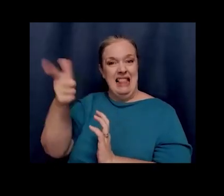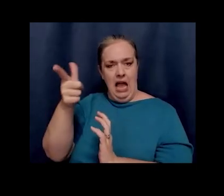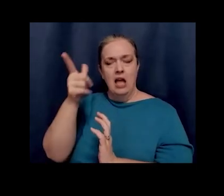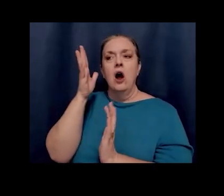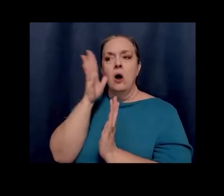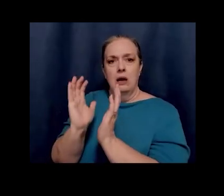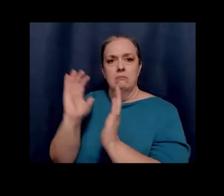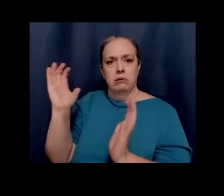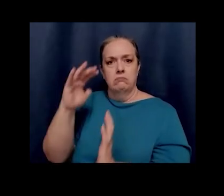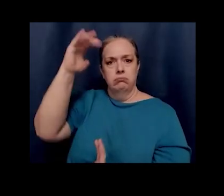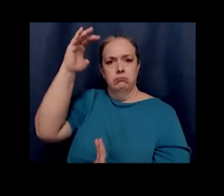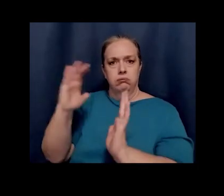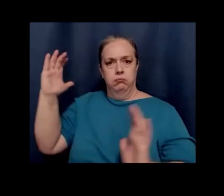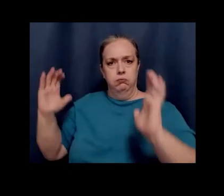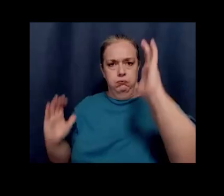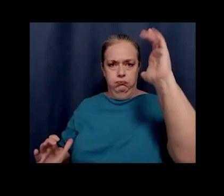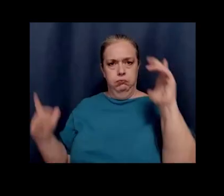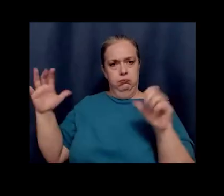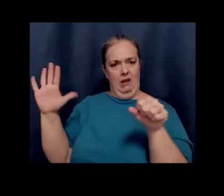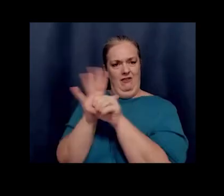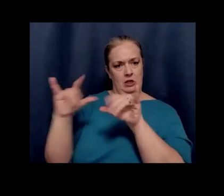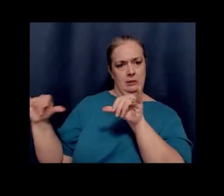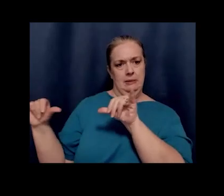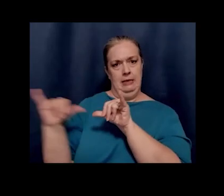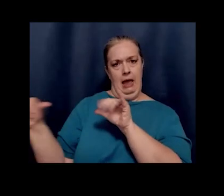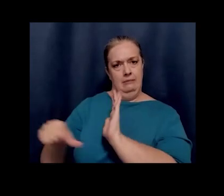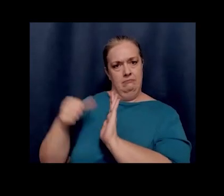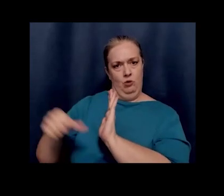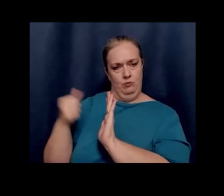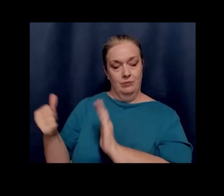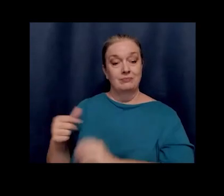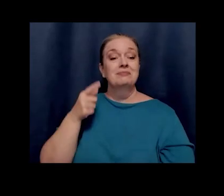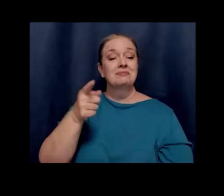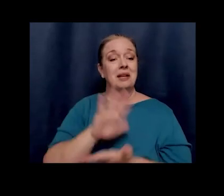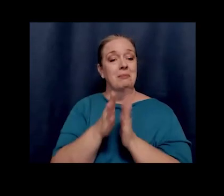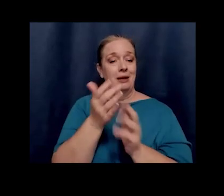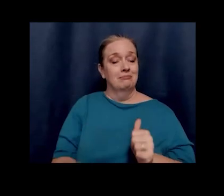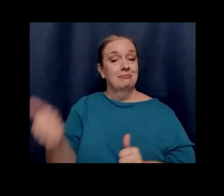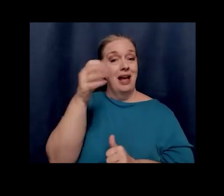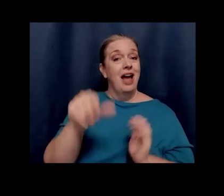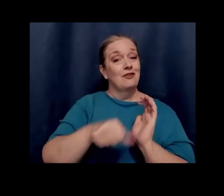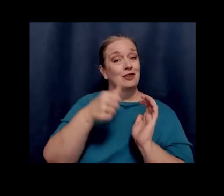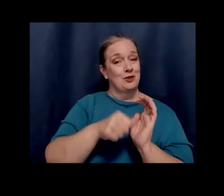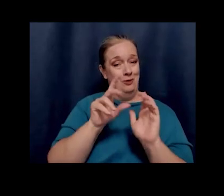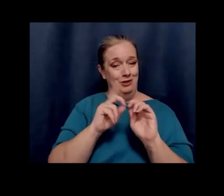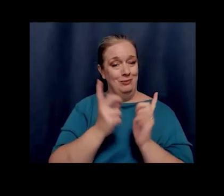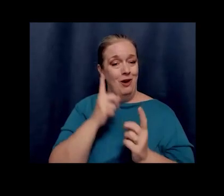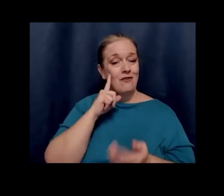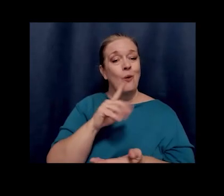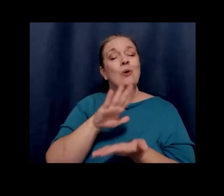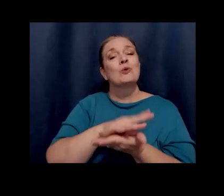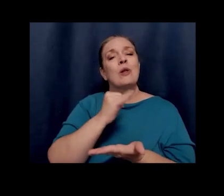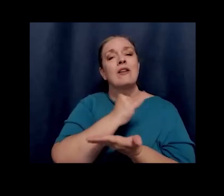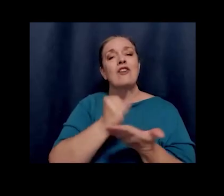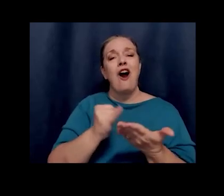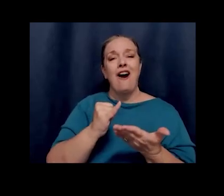future iterations. He went on to have a successful career as head of the sculpture department at the School of the Art